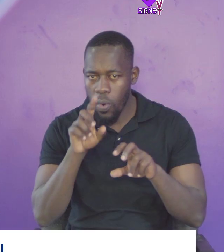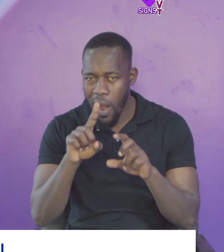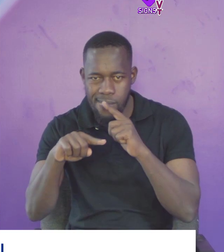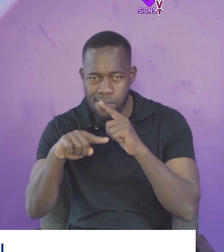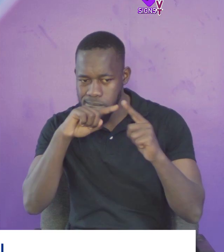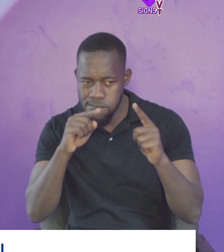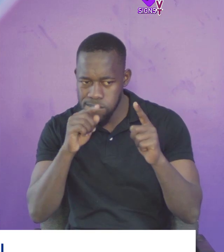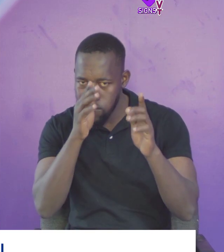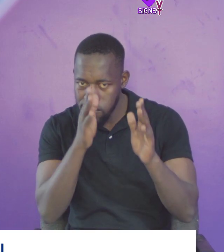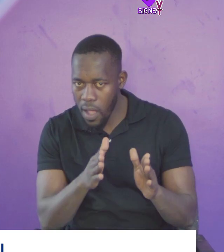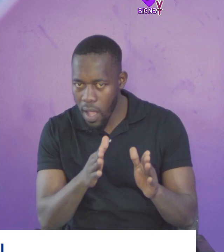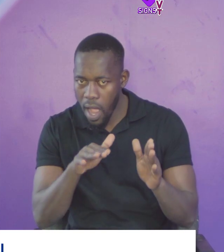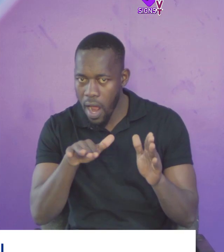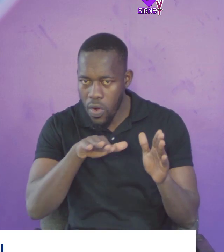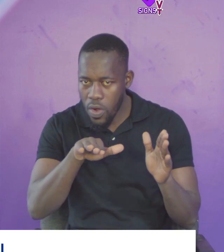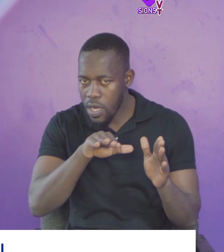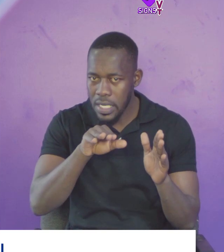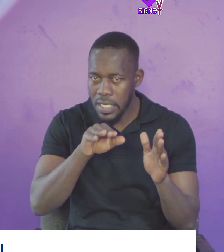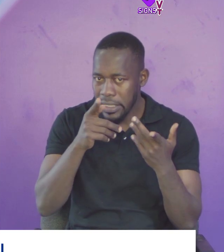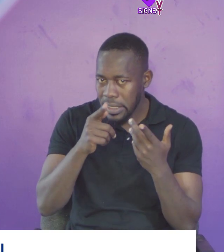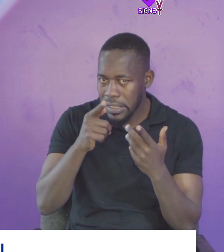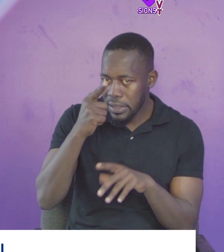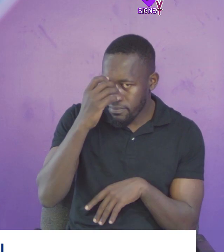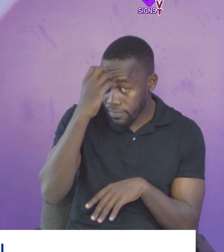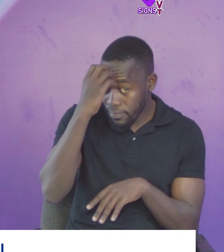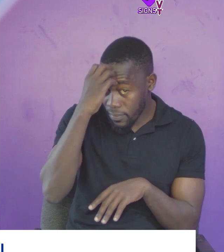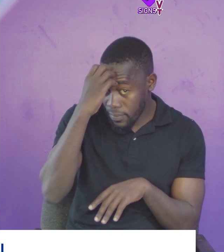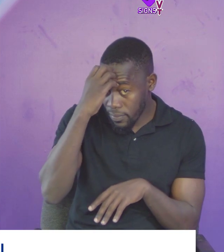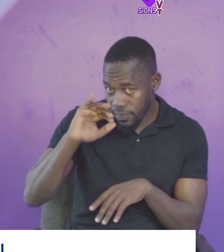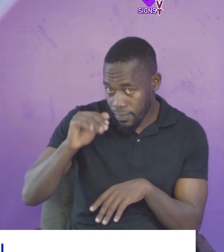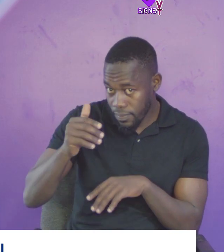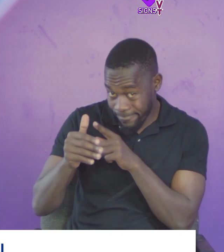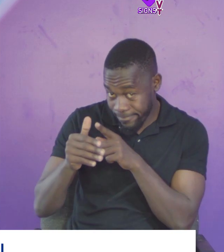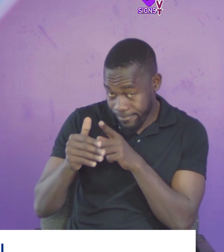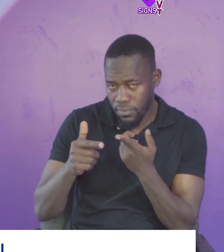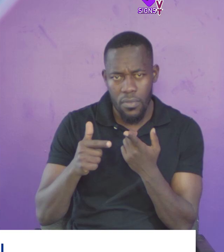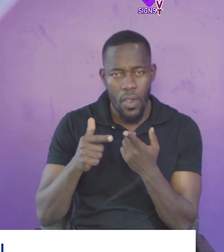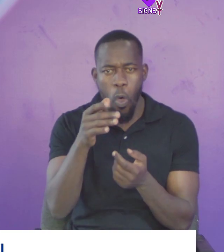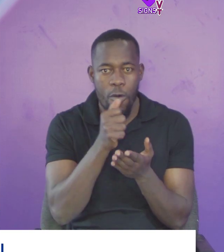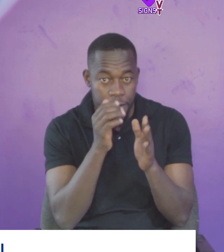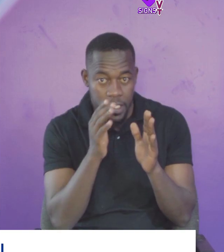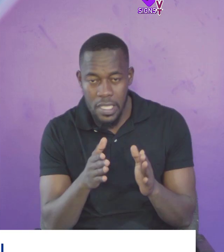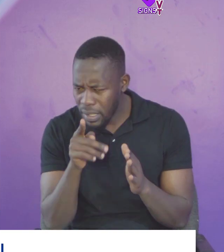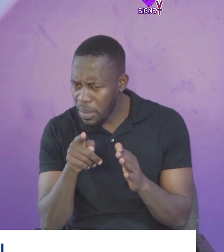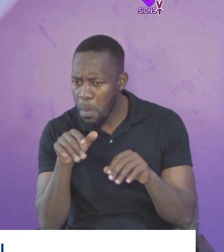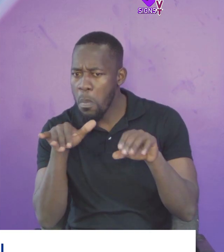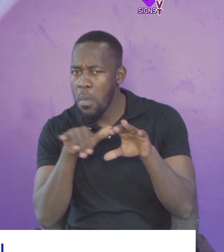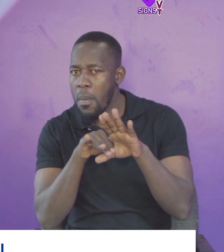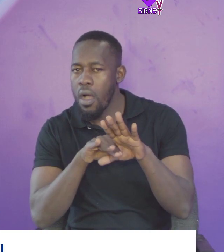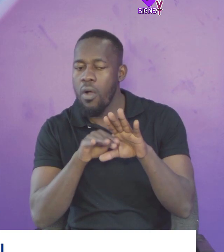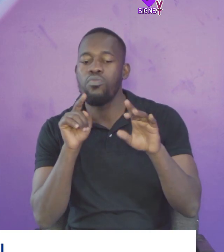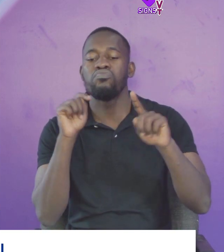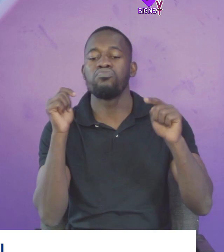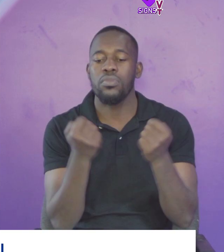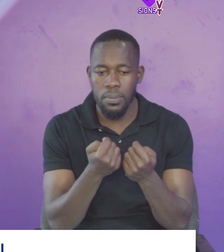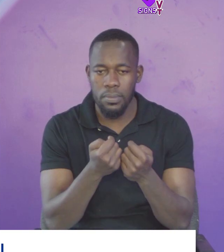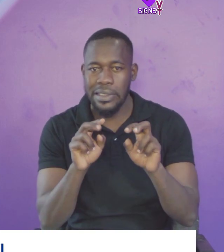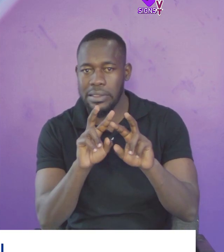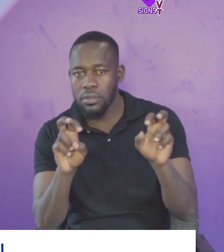Matisi Estate, Nzoia County. The officer was part of the team pursuing